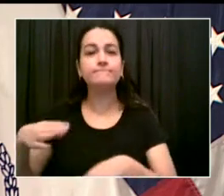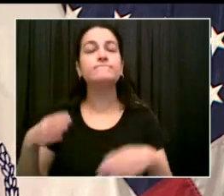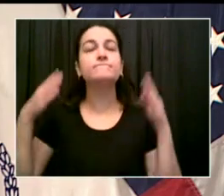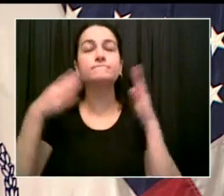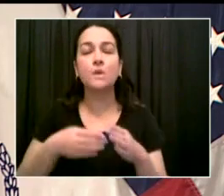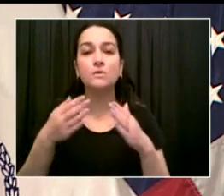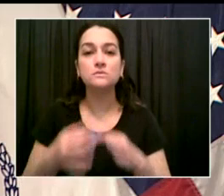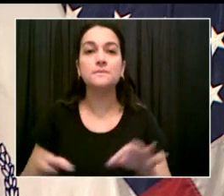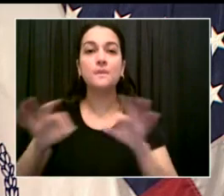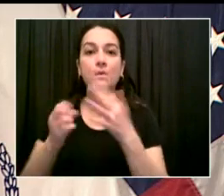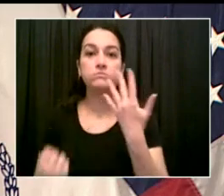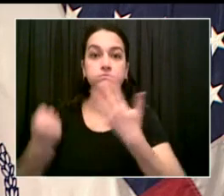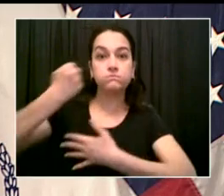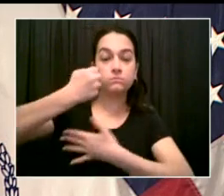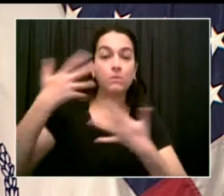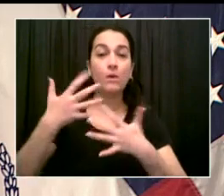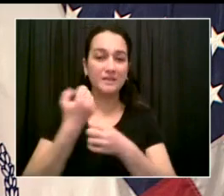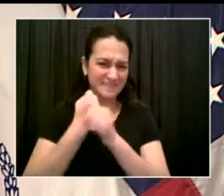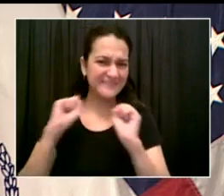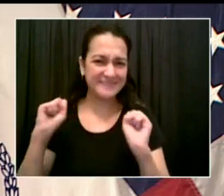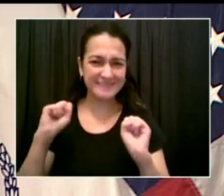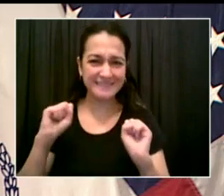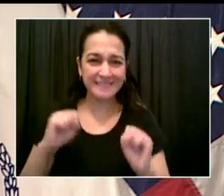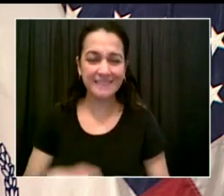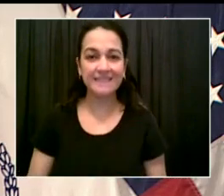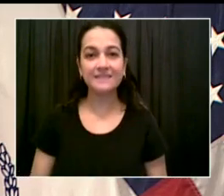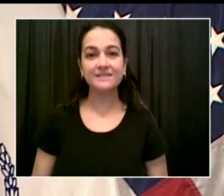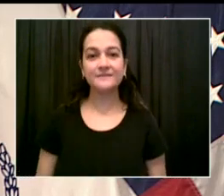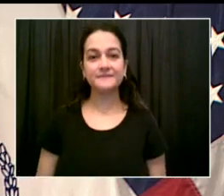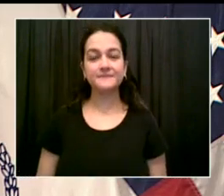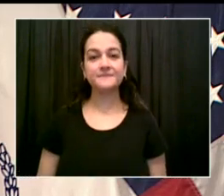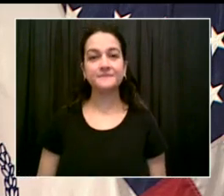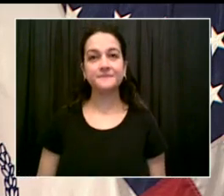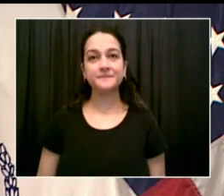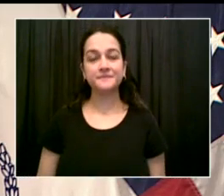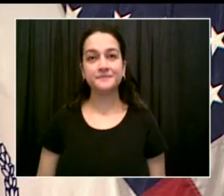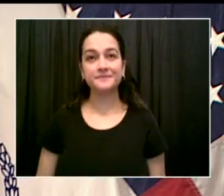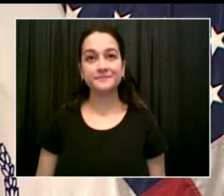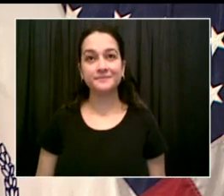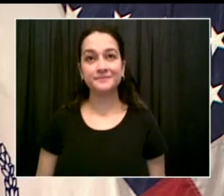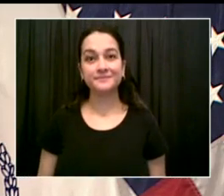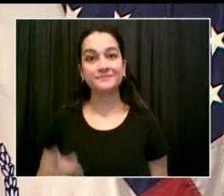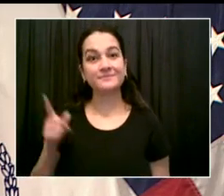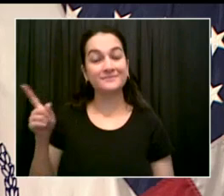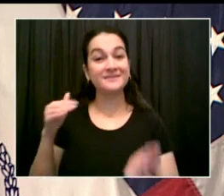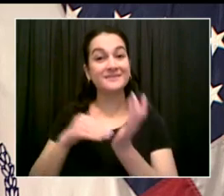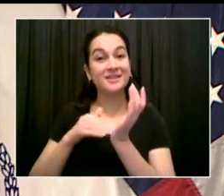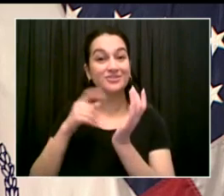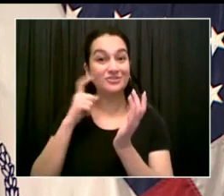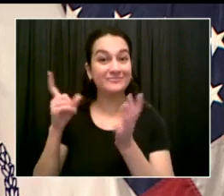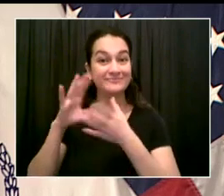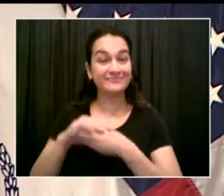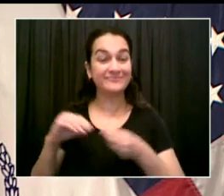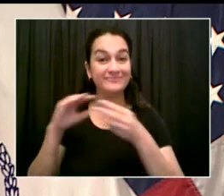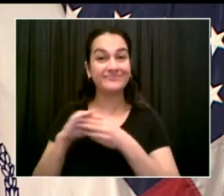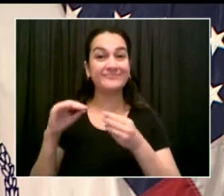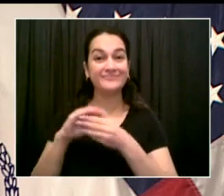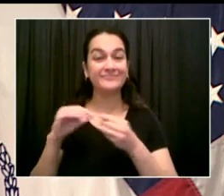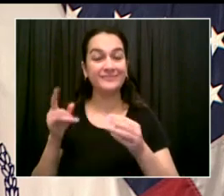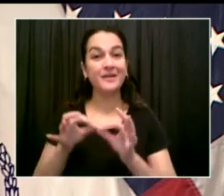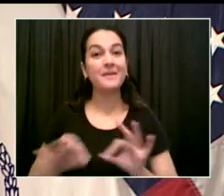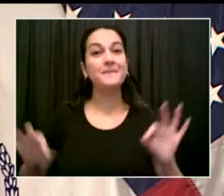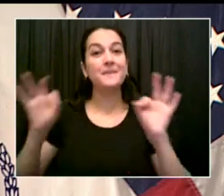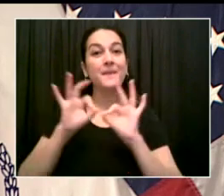Now, everybody, as you heard from Dr. Gounder, equity is an issue cutting across everything that we're doing when it comes to fighting